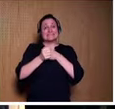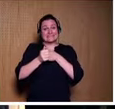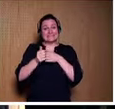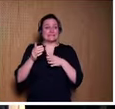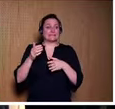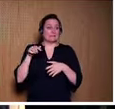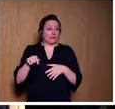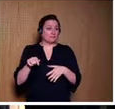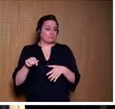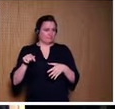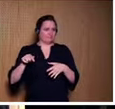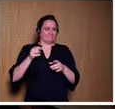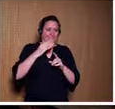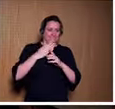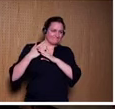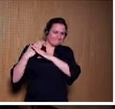Dr. Mcewen